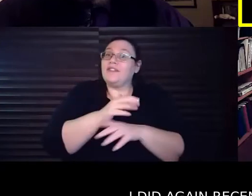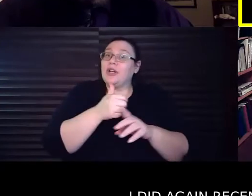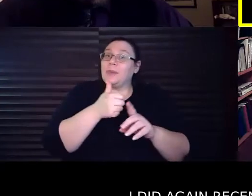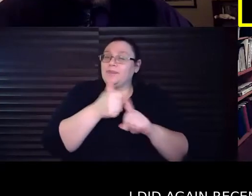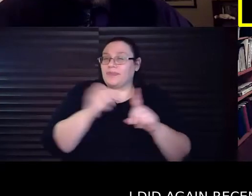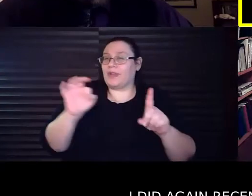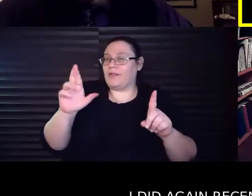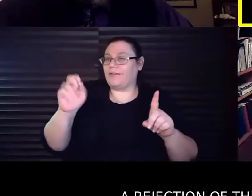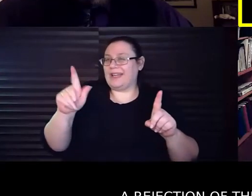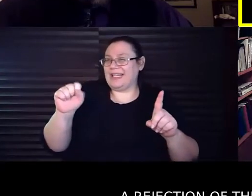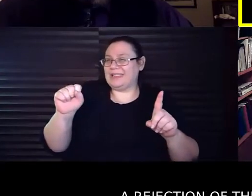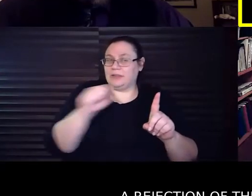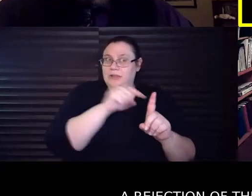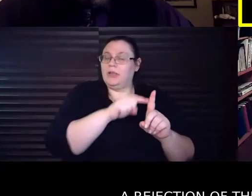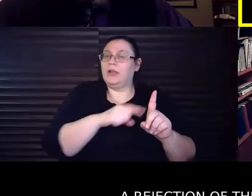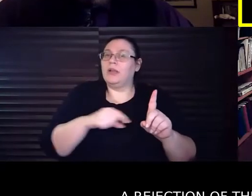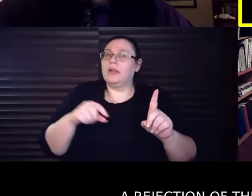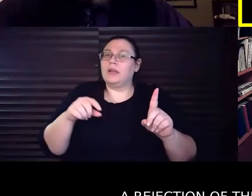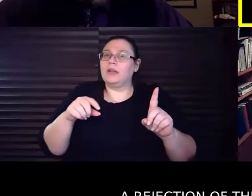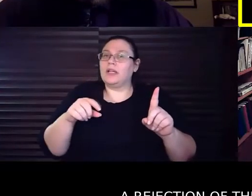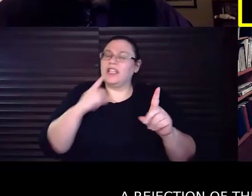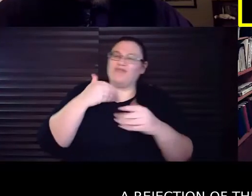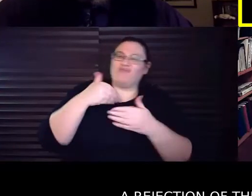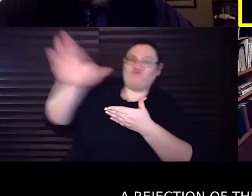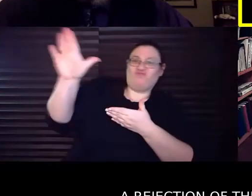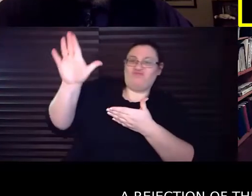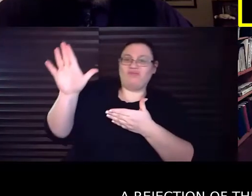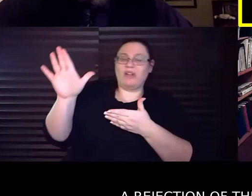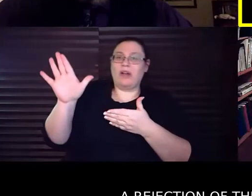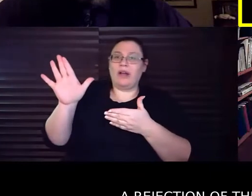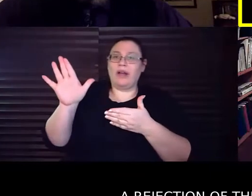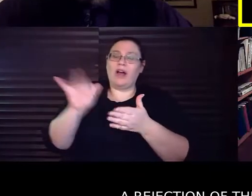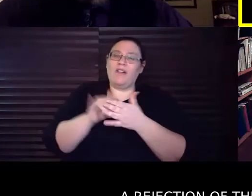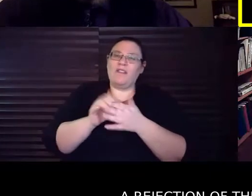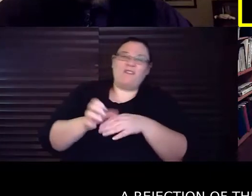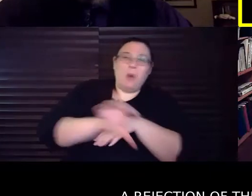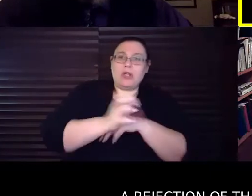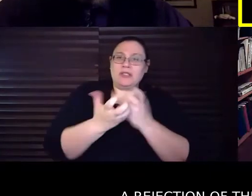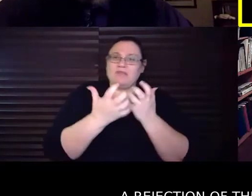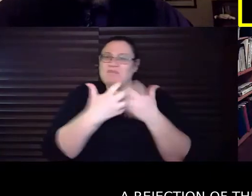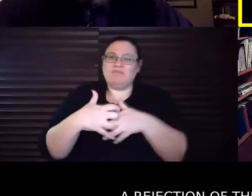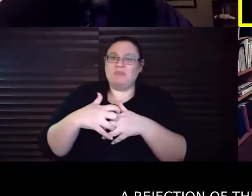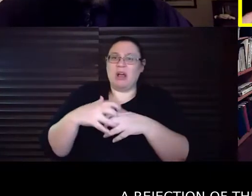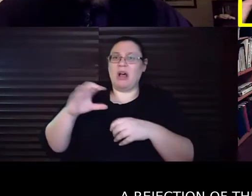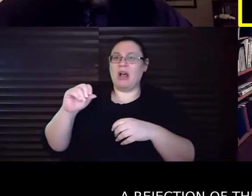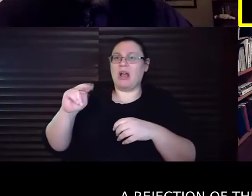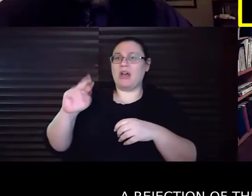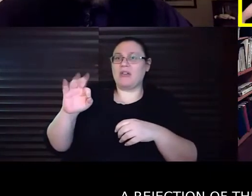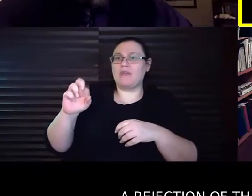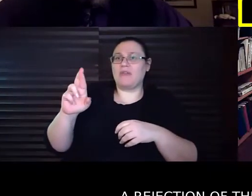The original is a rejection of the compulsory conformity that we're sort